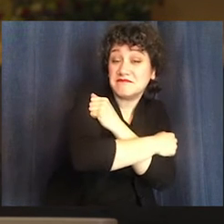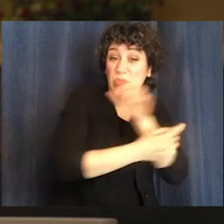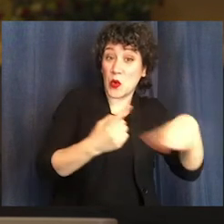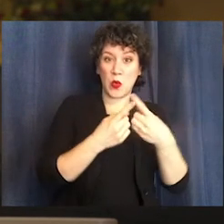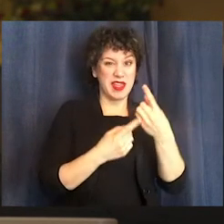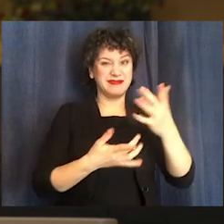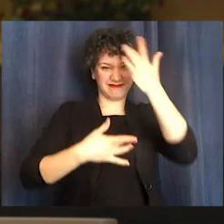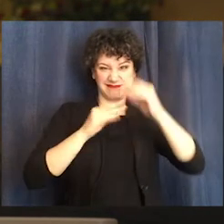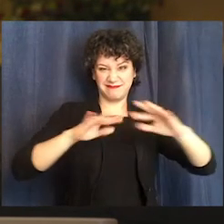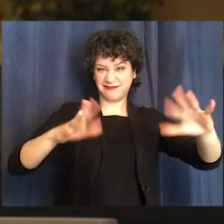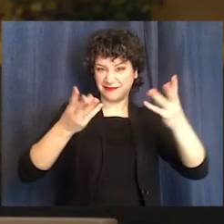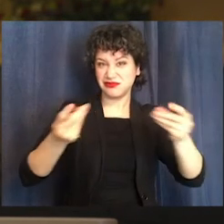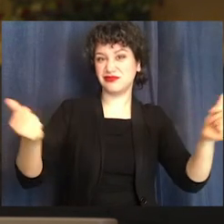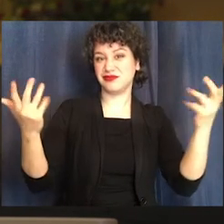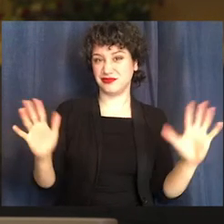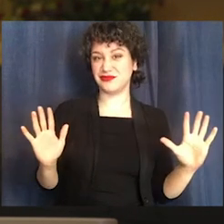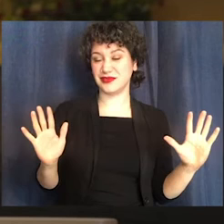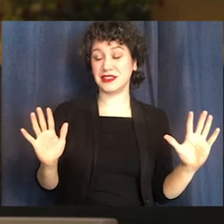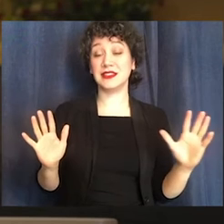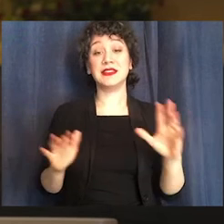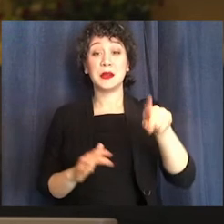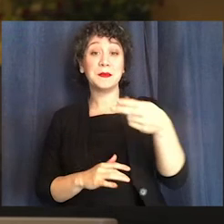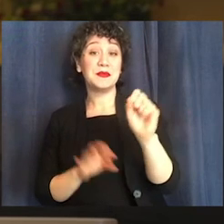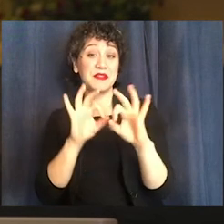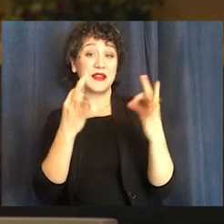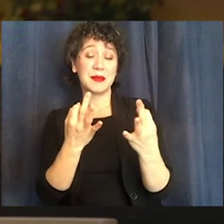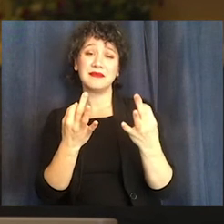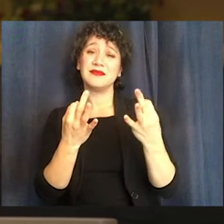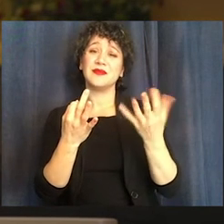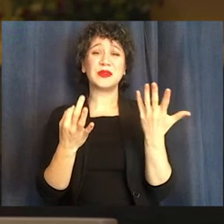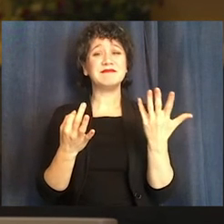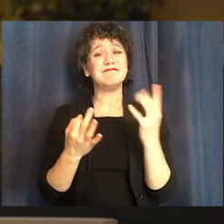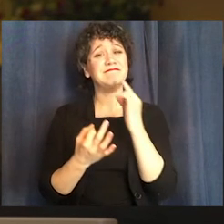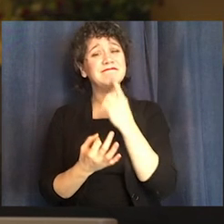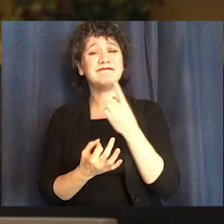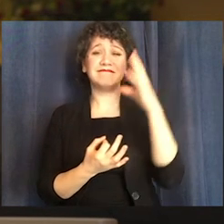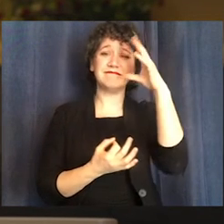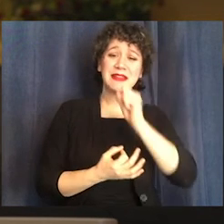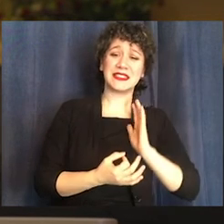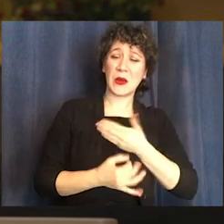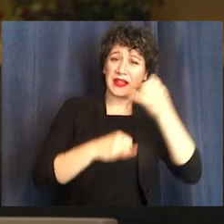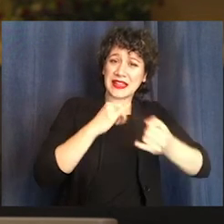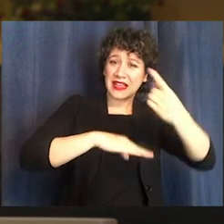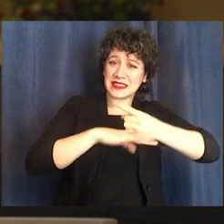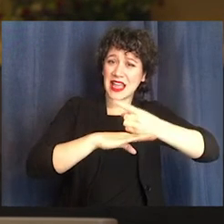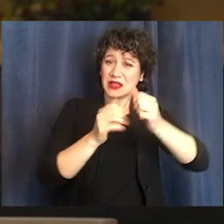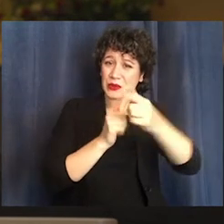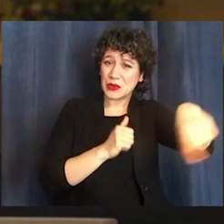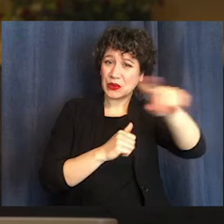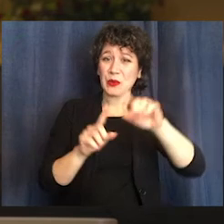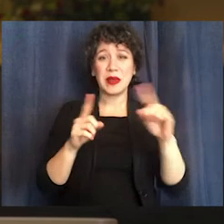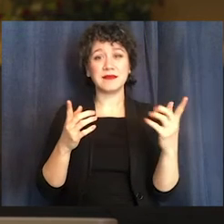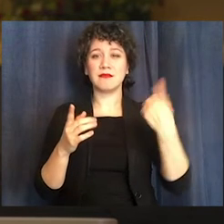is all behind us. The Palmer High family has missed our final days with you, but we look forward to hearing of the great things